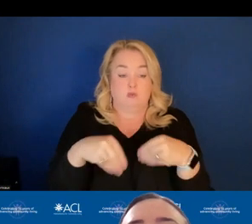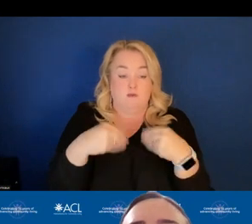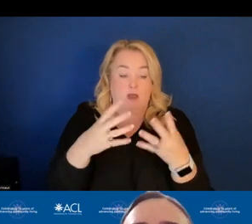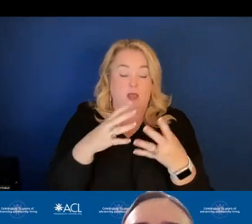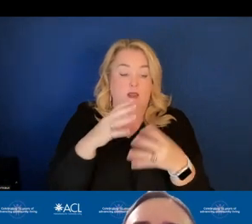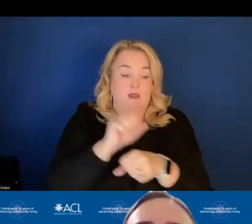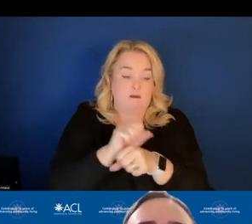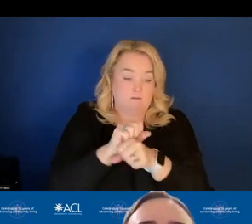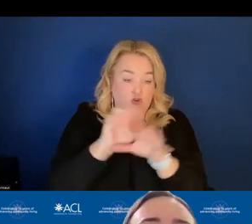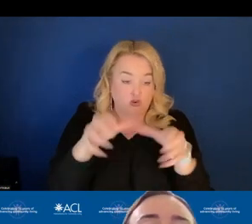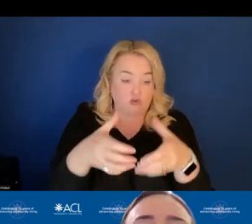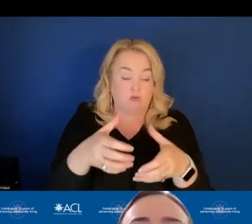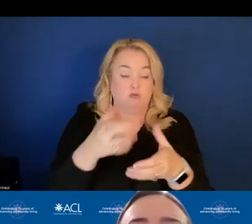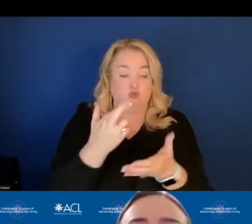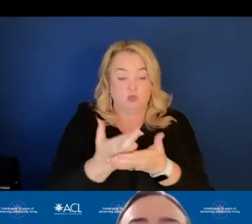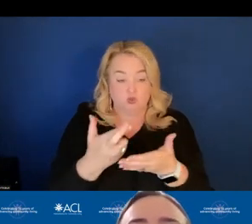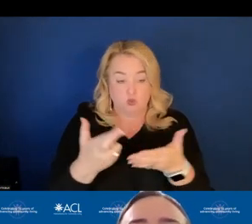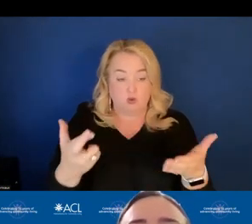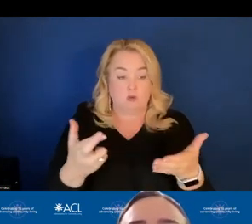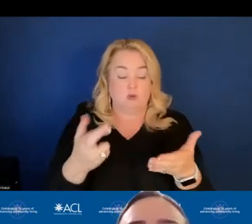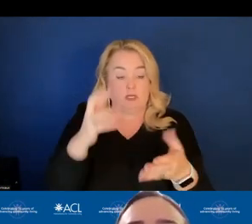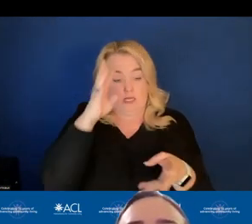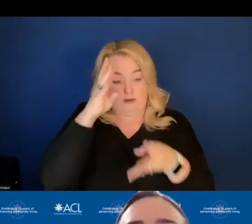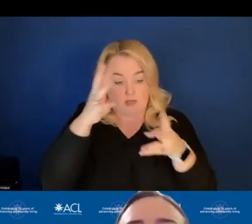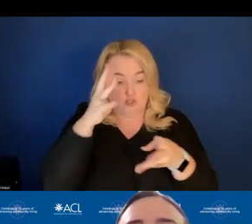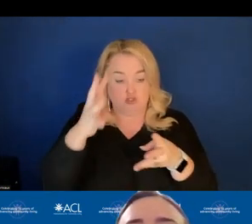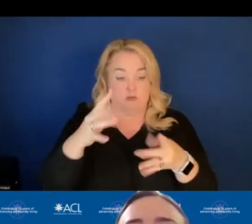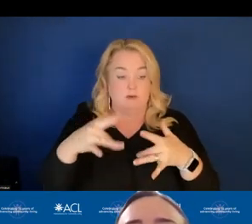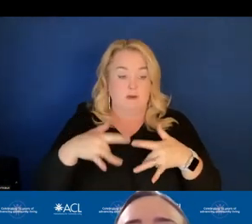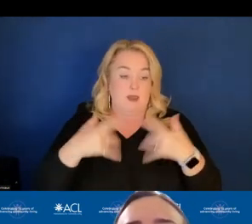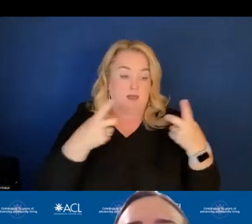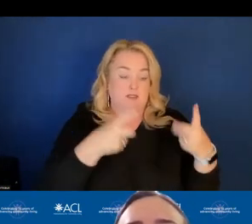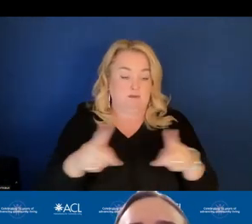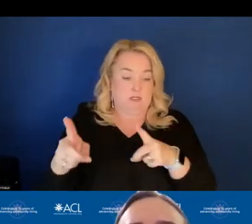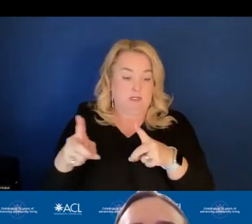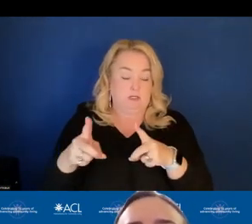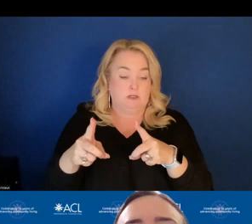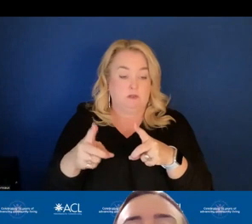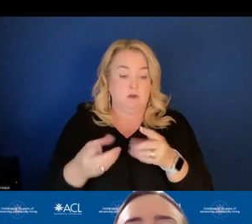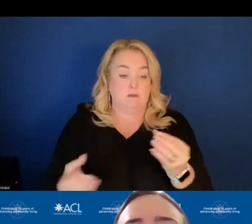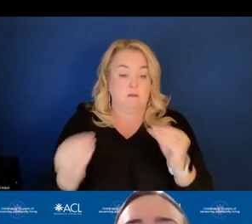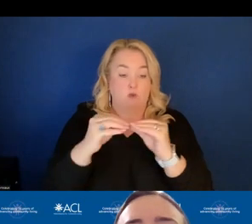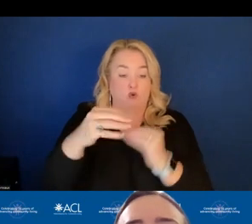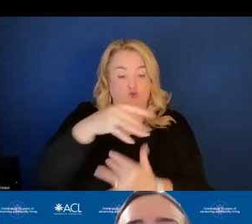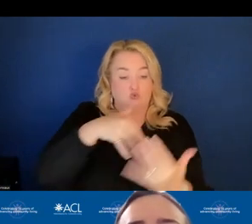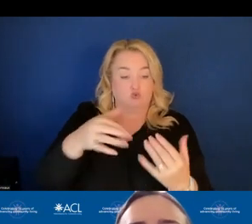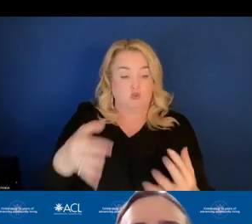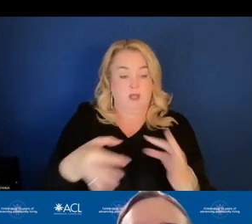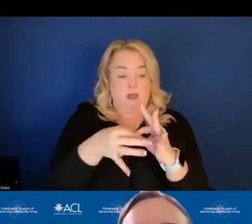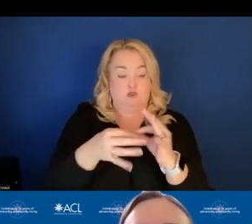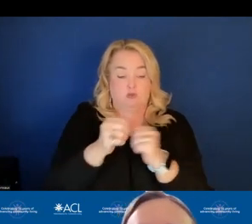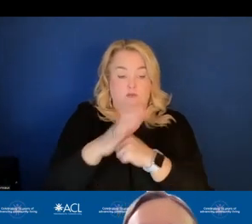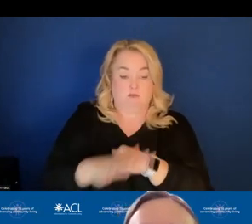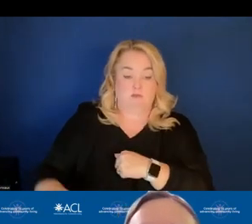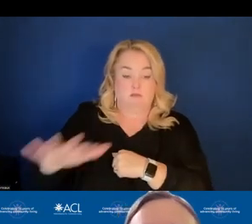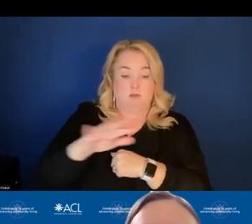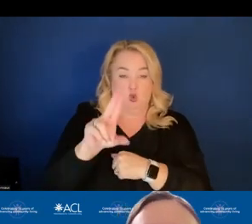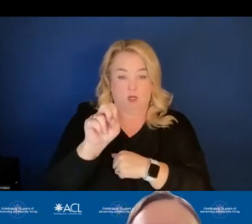efforts, our resources, innovations, and activities to increase social connections across the U.S.